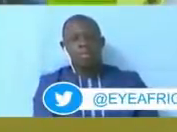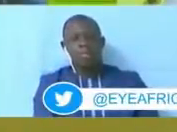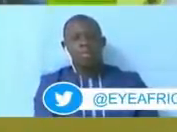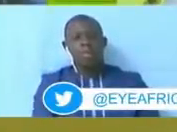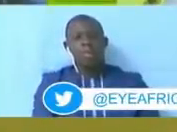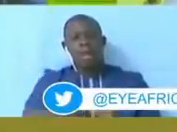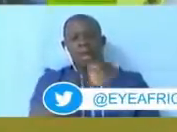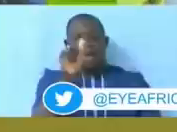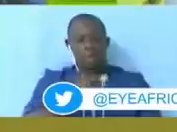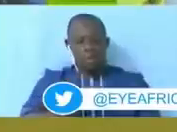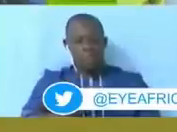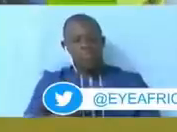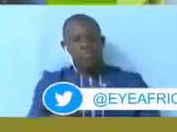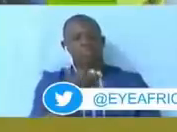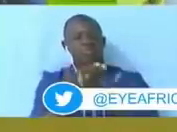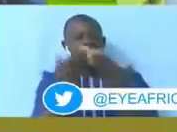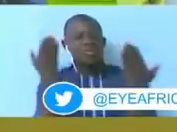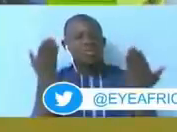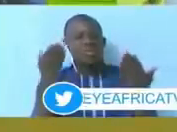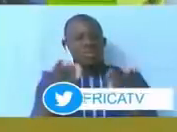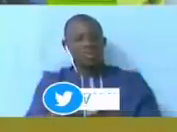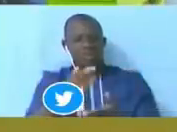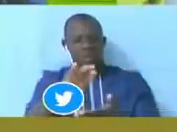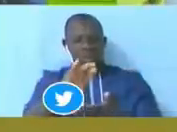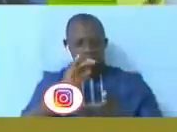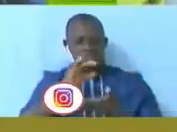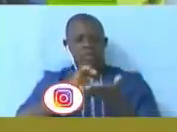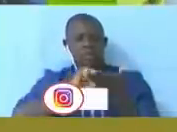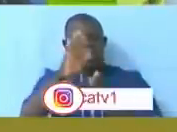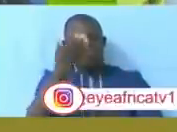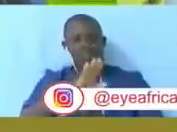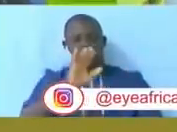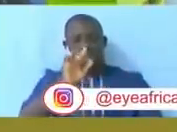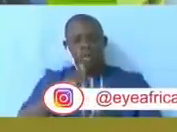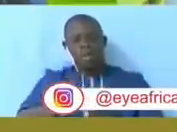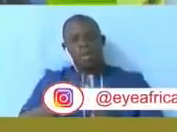Jame. Yes, of course.